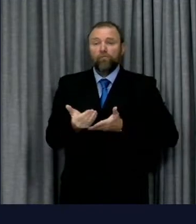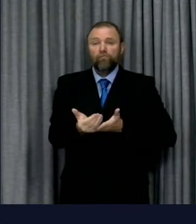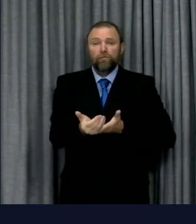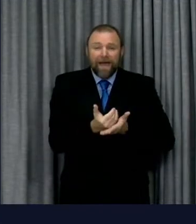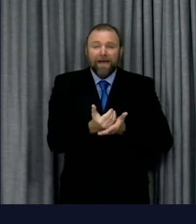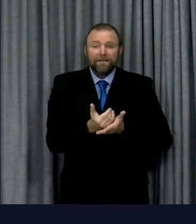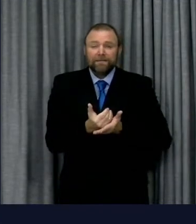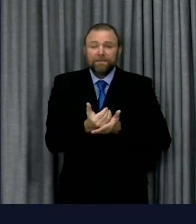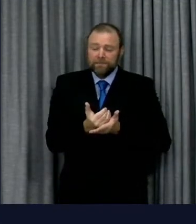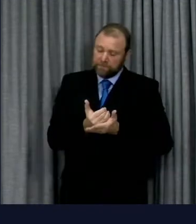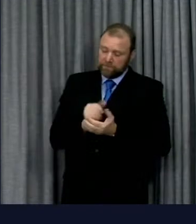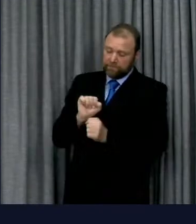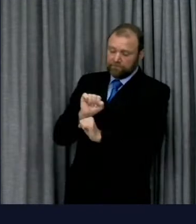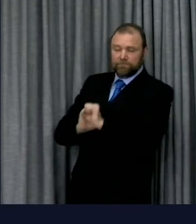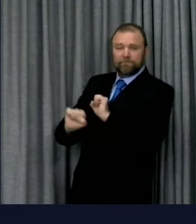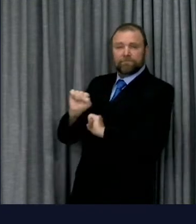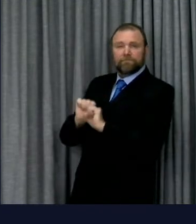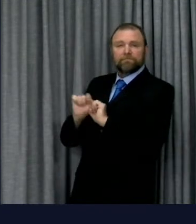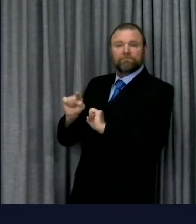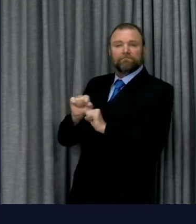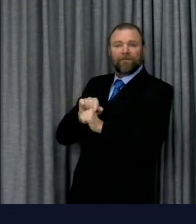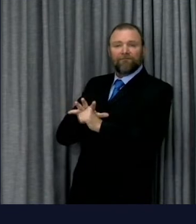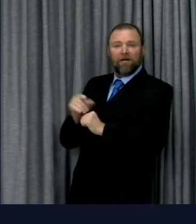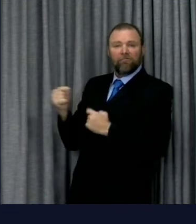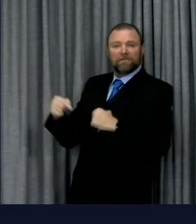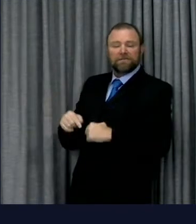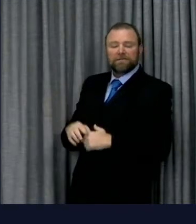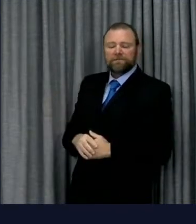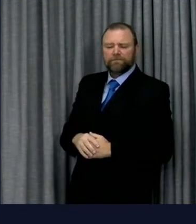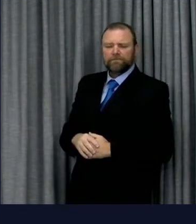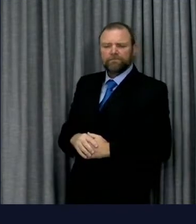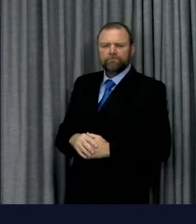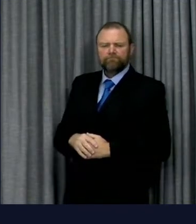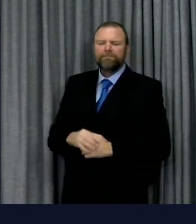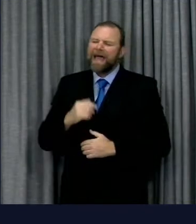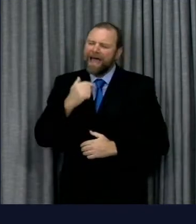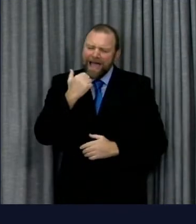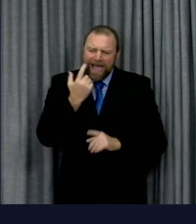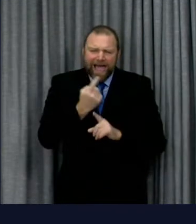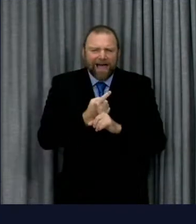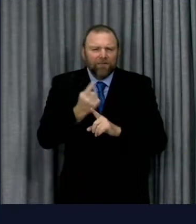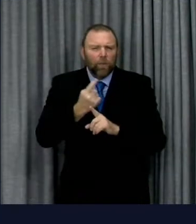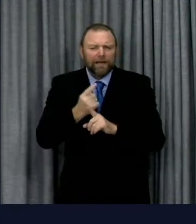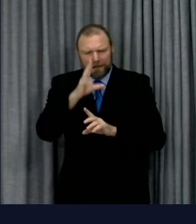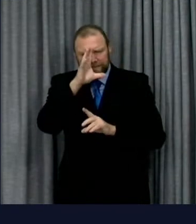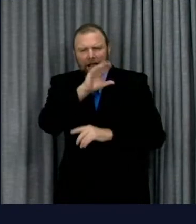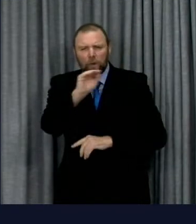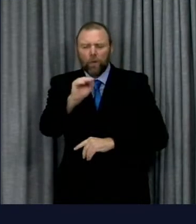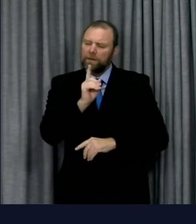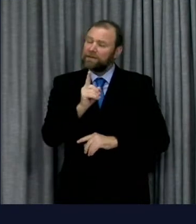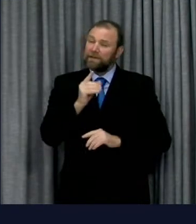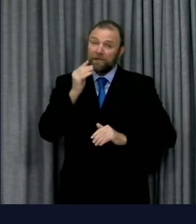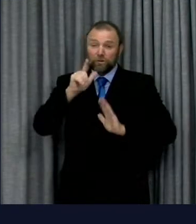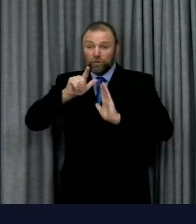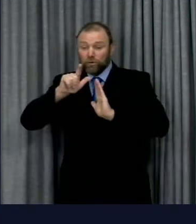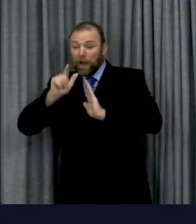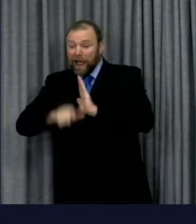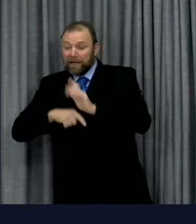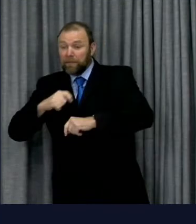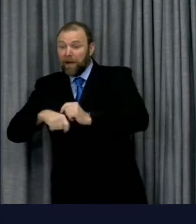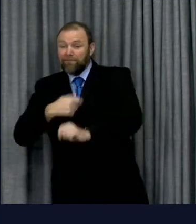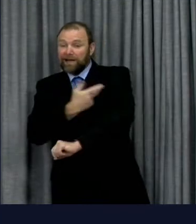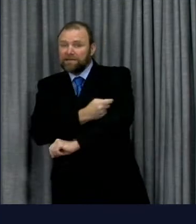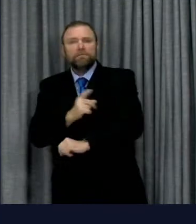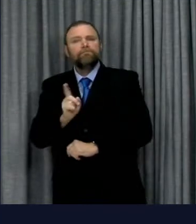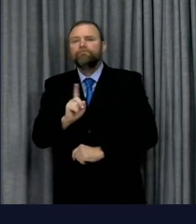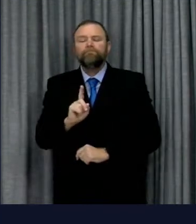this awful virus. Remember, as I say every week, it's never too late to be vaccinated here